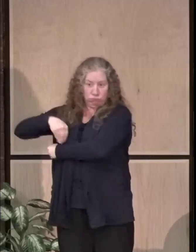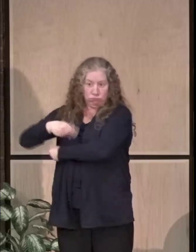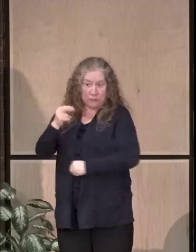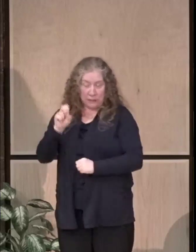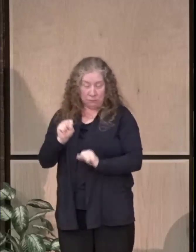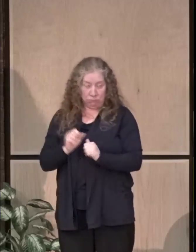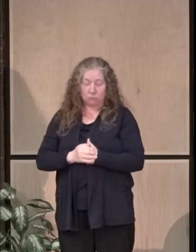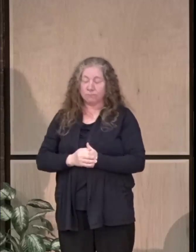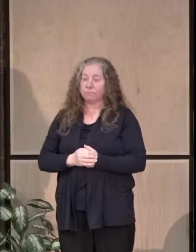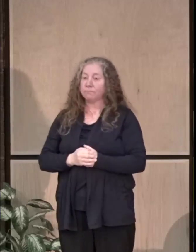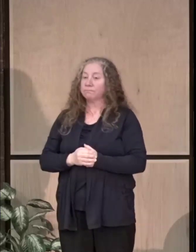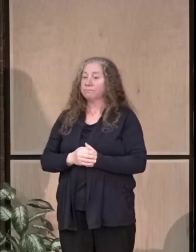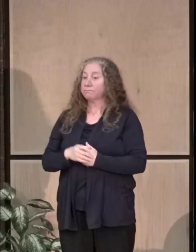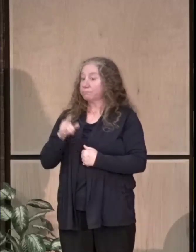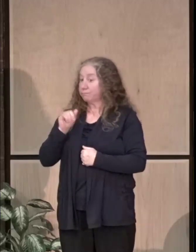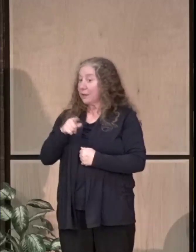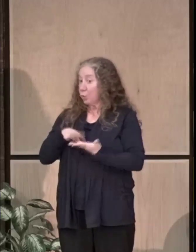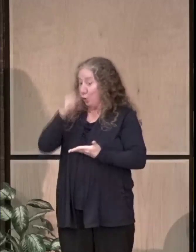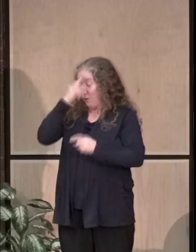Okay. And then Hodgson told you that